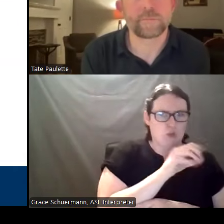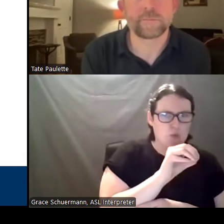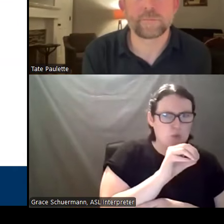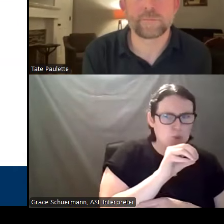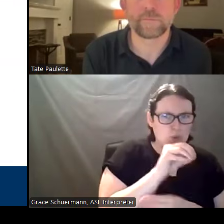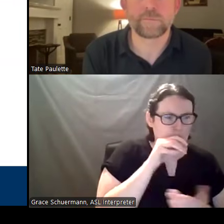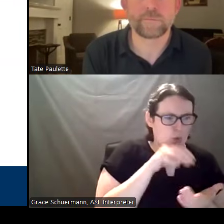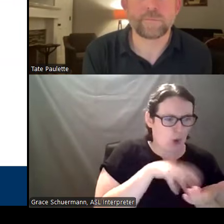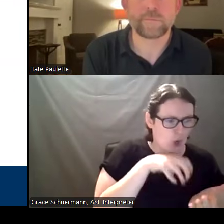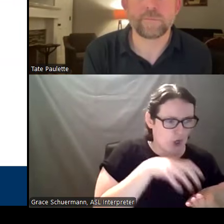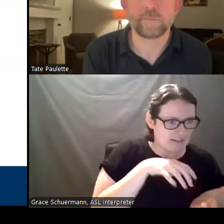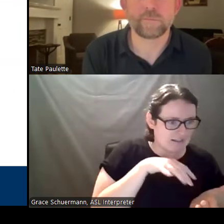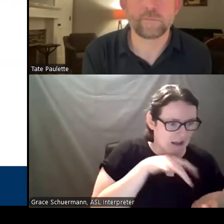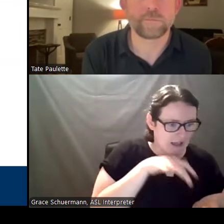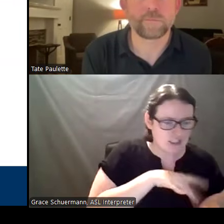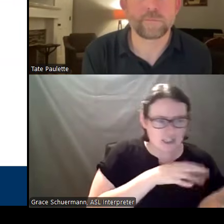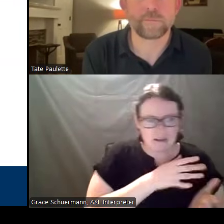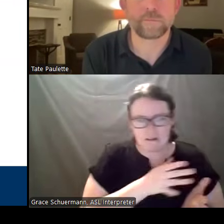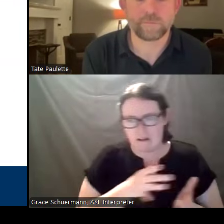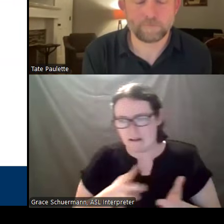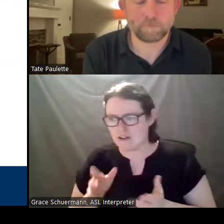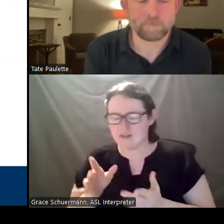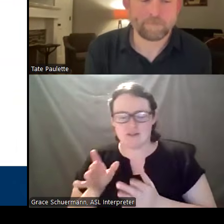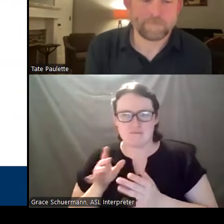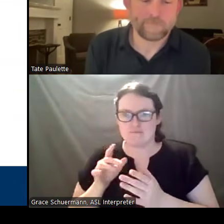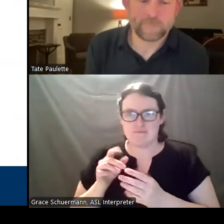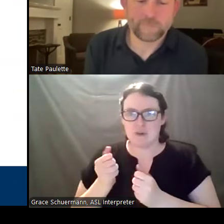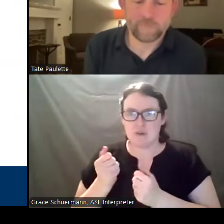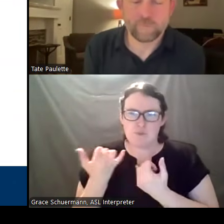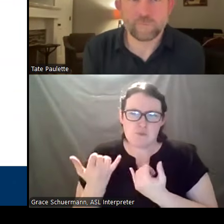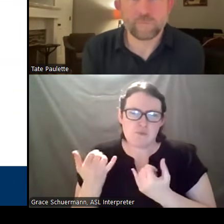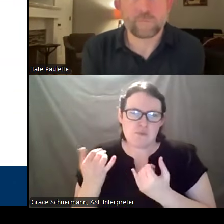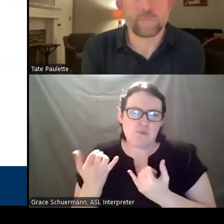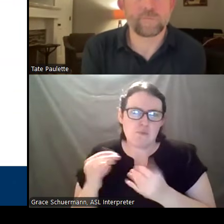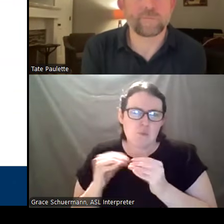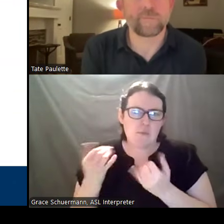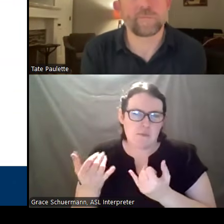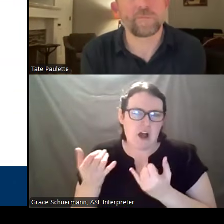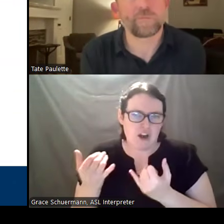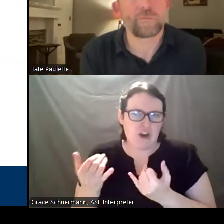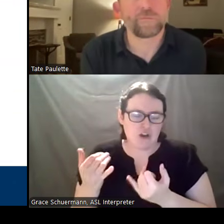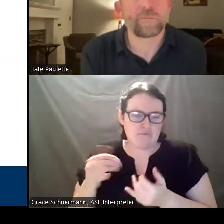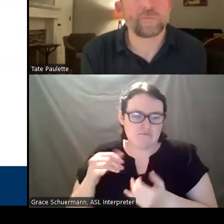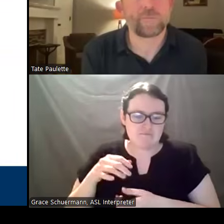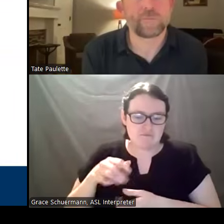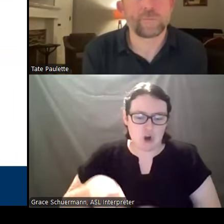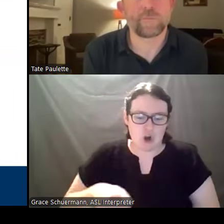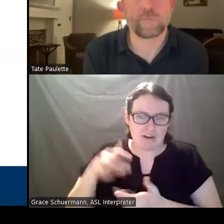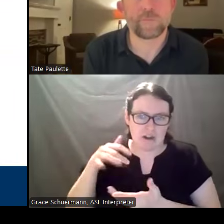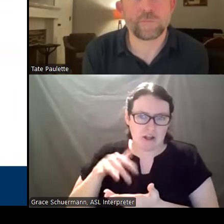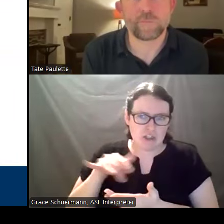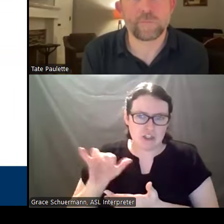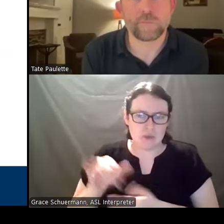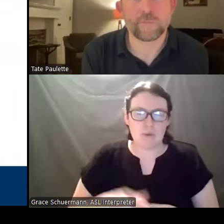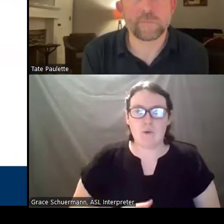alcohol studies to more traditional archaeological analyses. Though the number one that I do want to miss is possibly one of